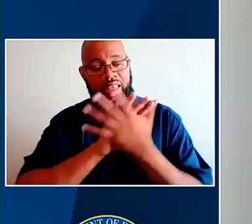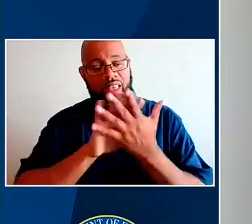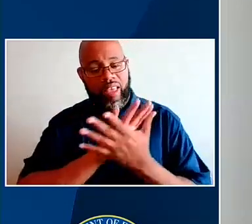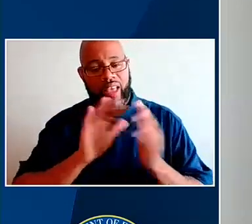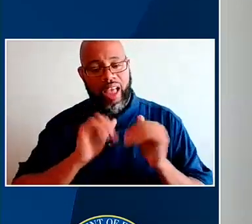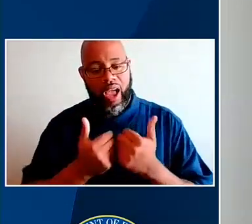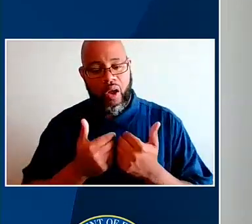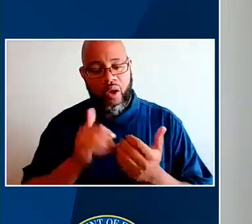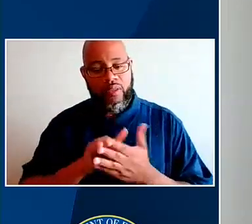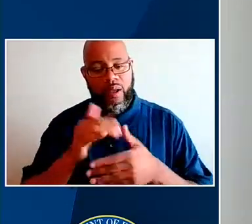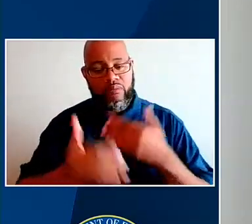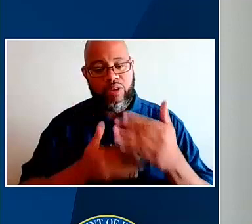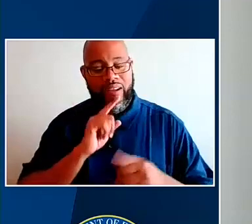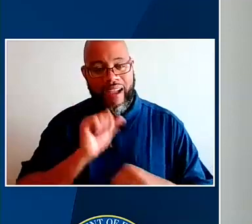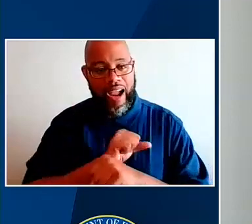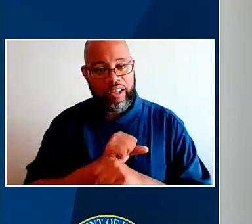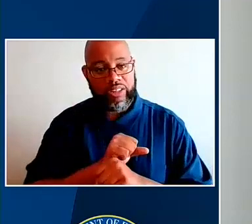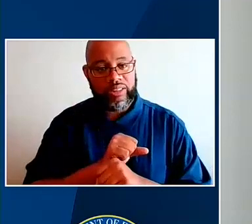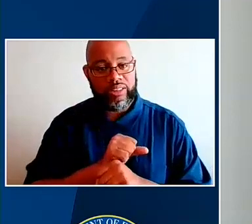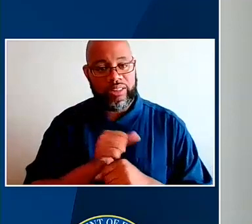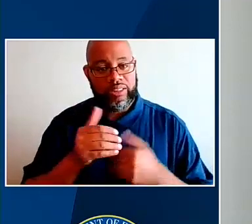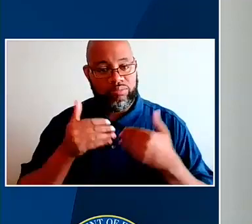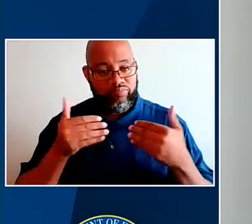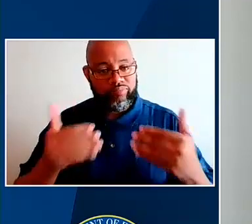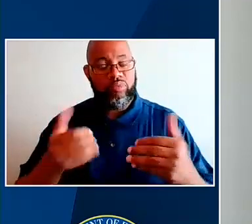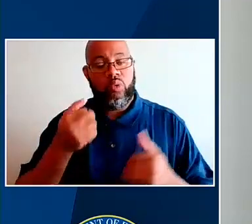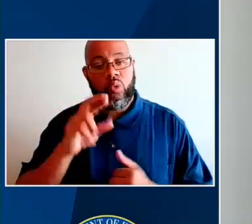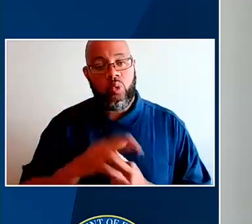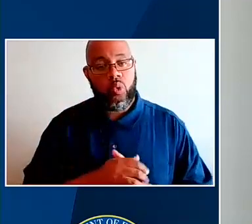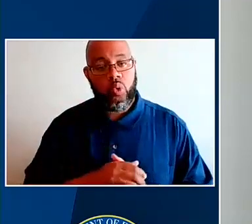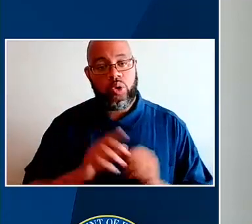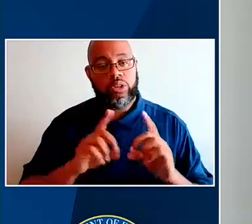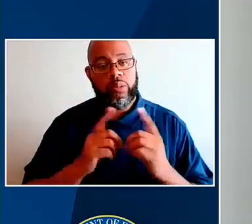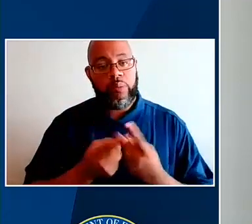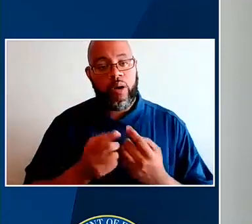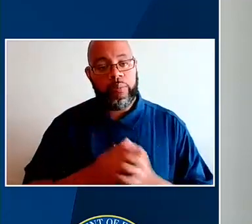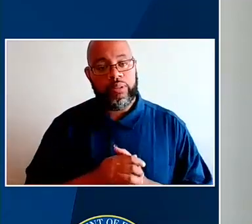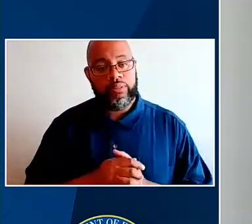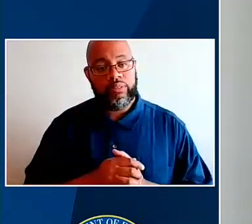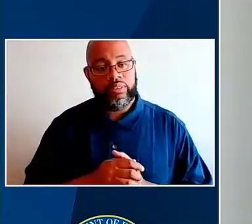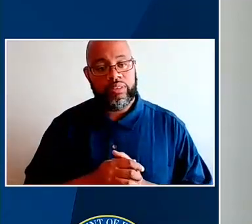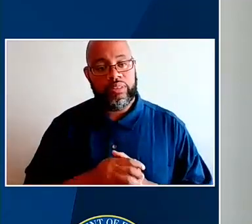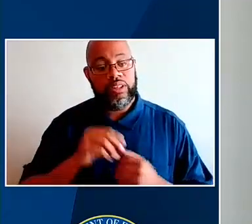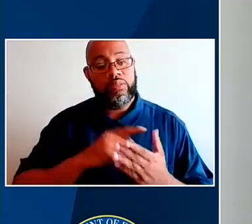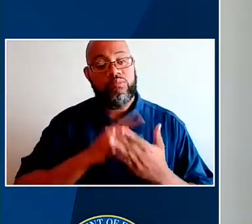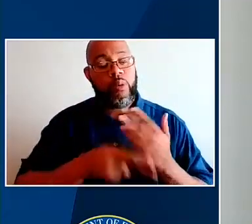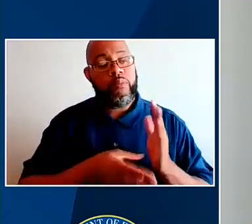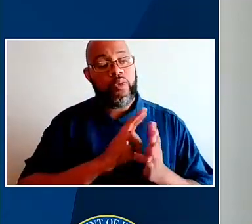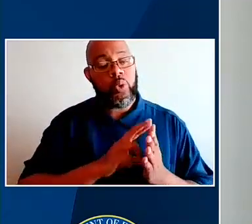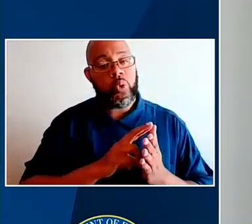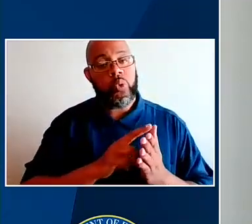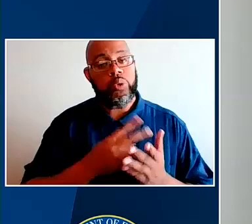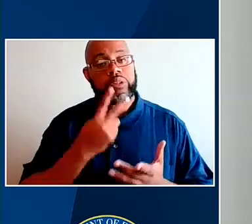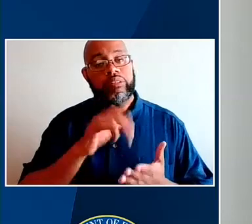the process actually played out, or the department in a program review sees